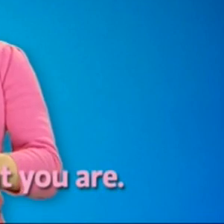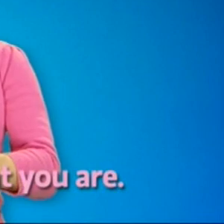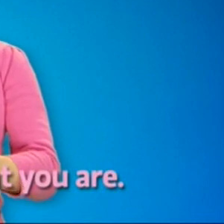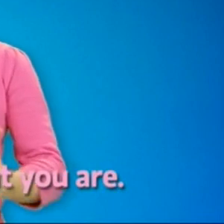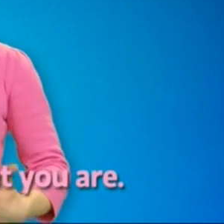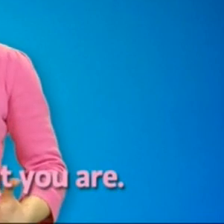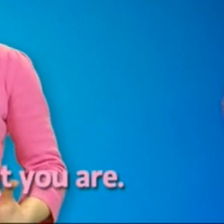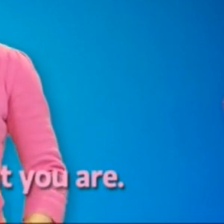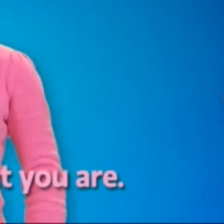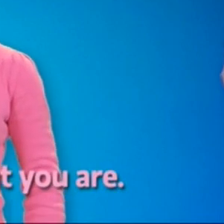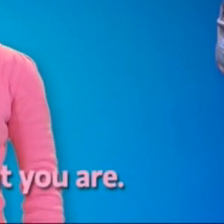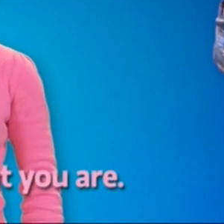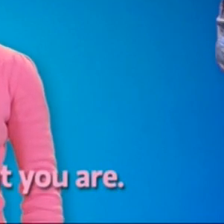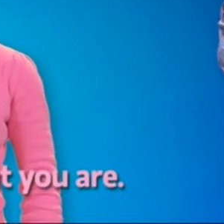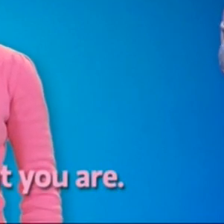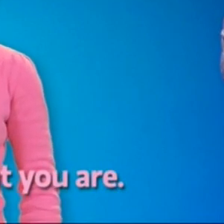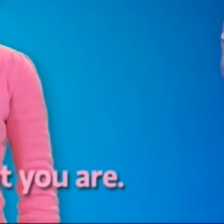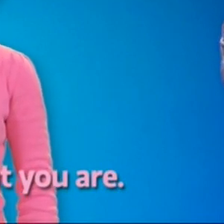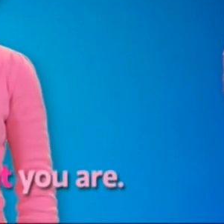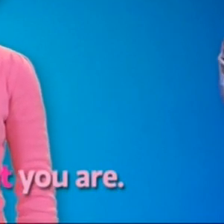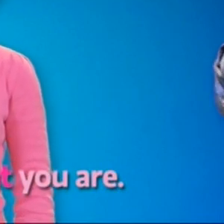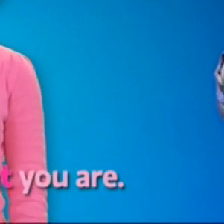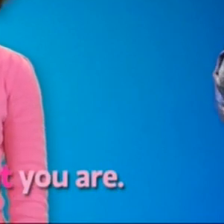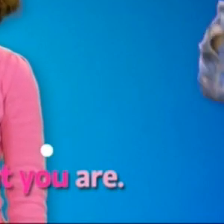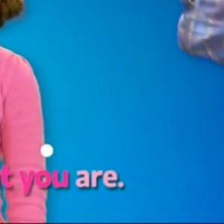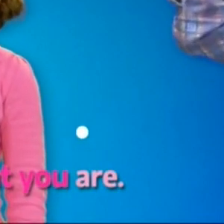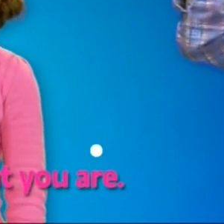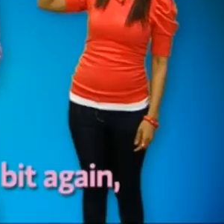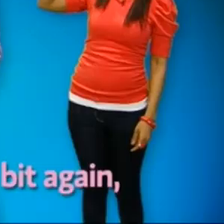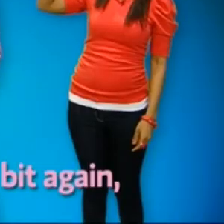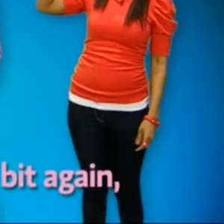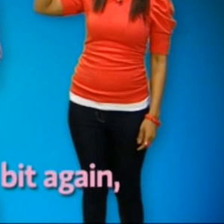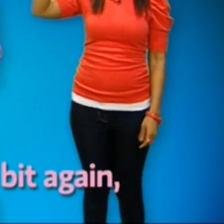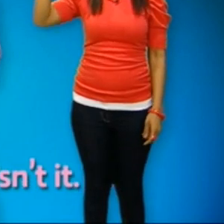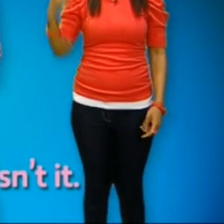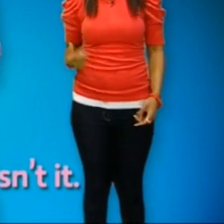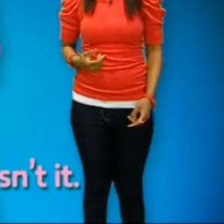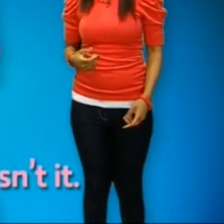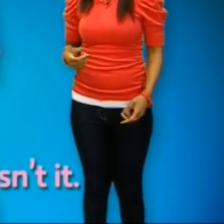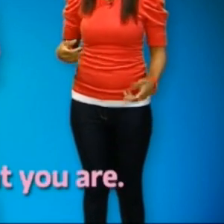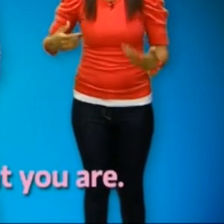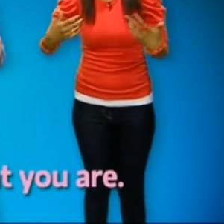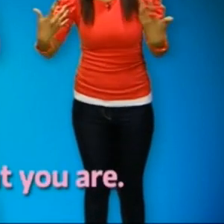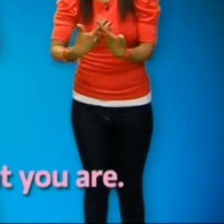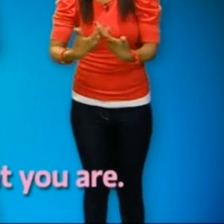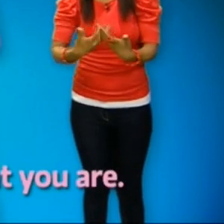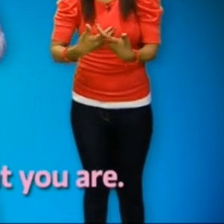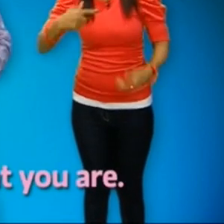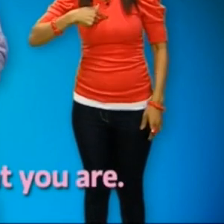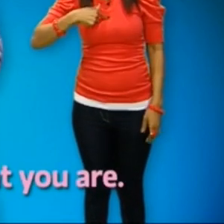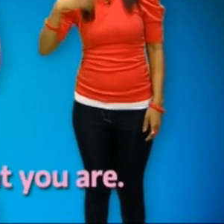how I wonder what you are. Let's practice that bit again. It's a bit tricky. Yeah. Yeah.